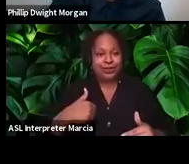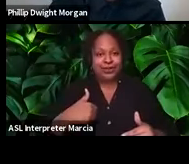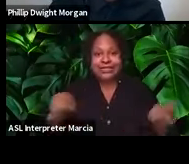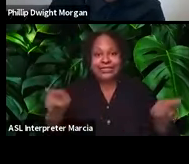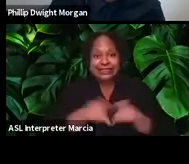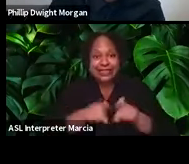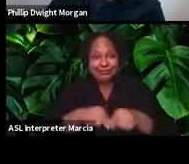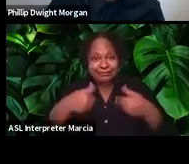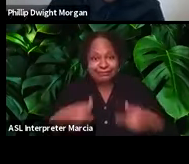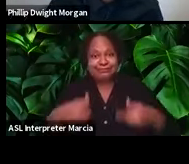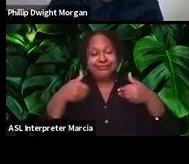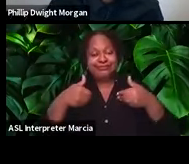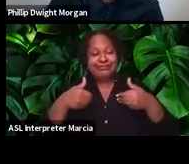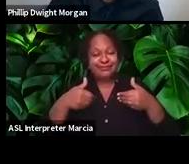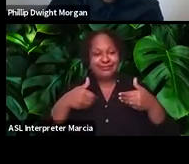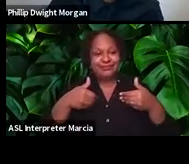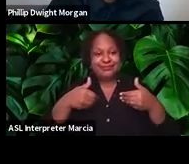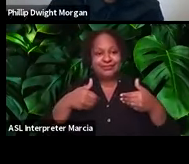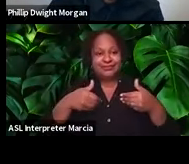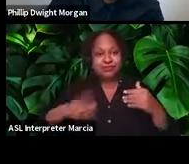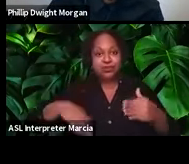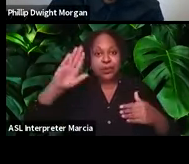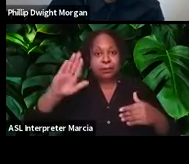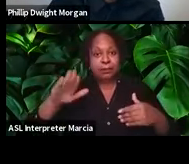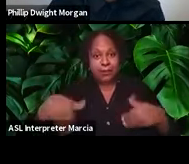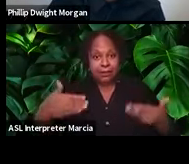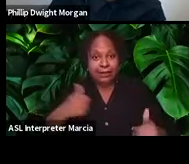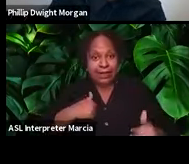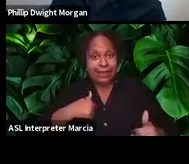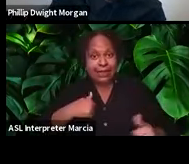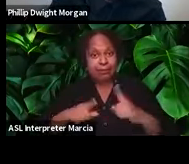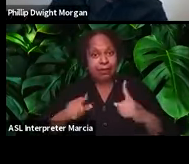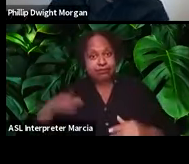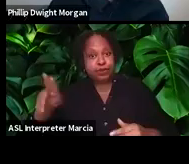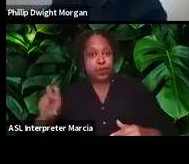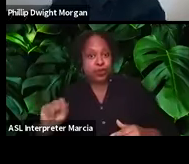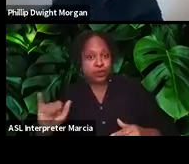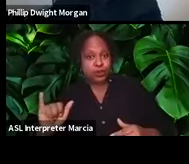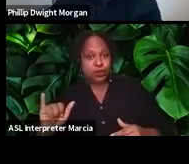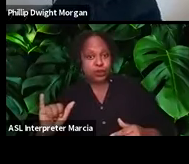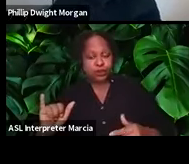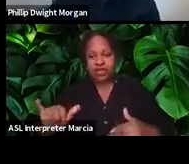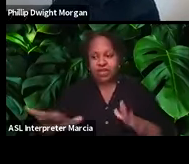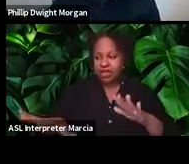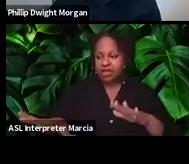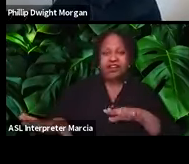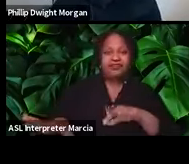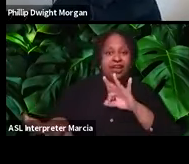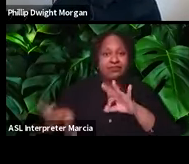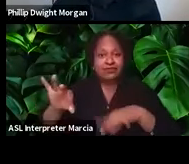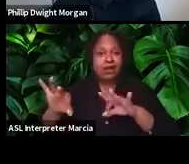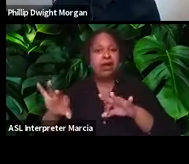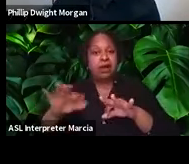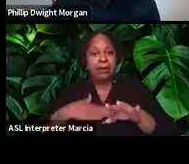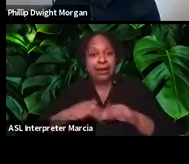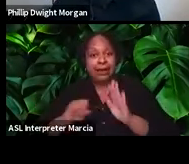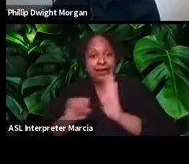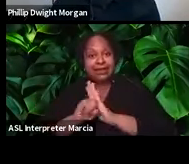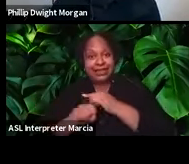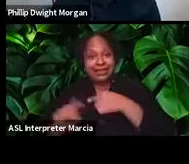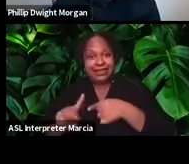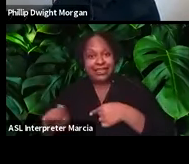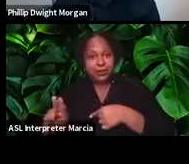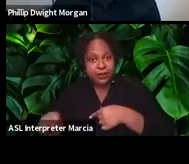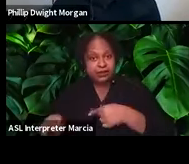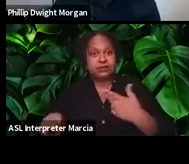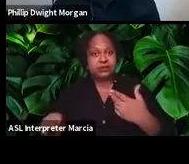in America, in Canada, but being raised in the US and finding my identity in that. You know, being of Caribbean background